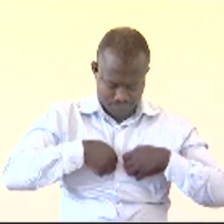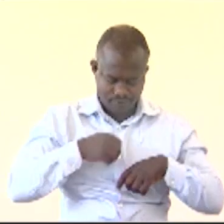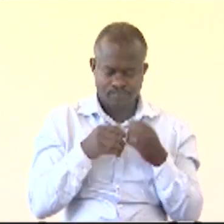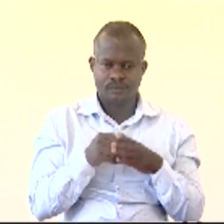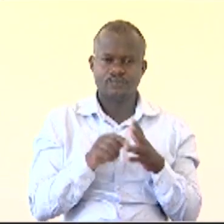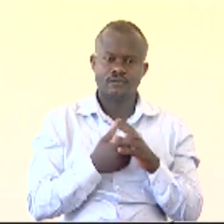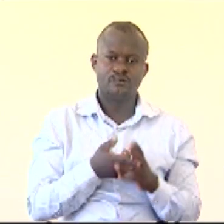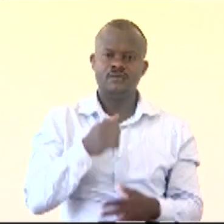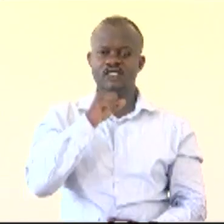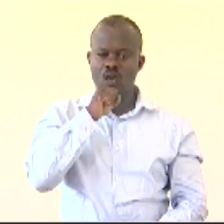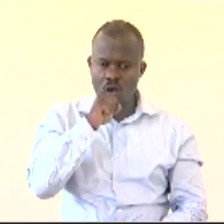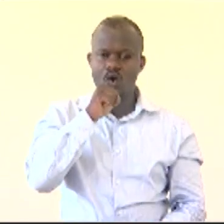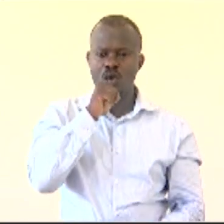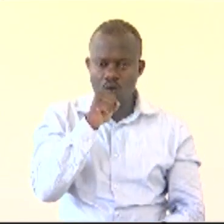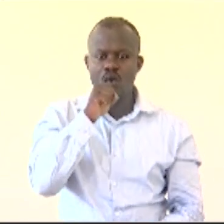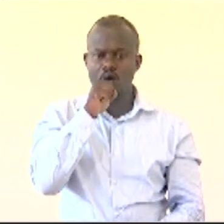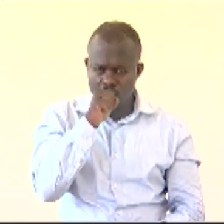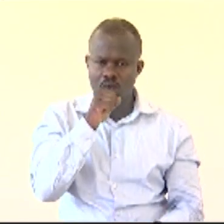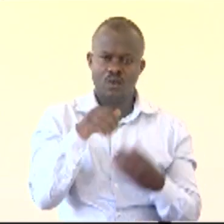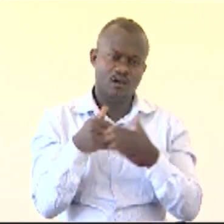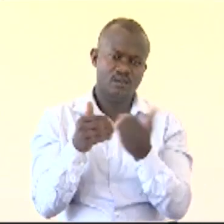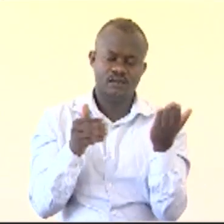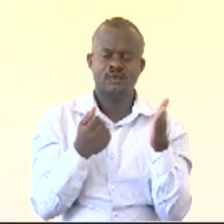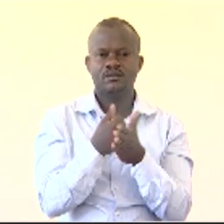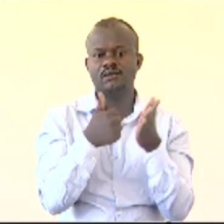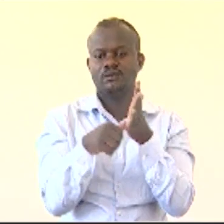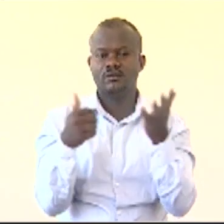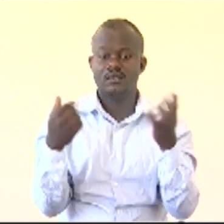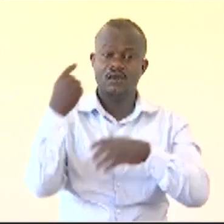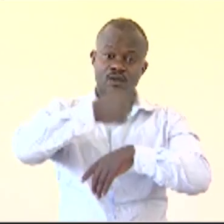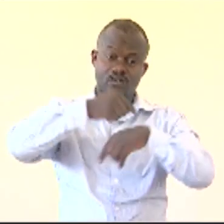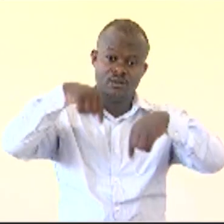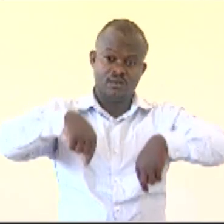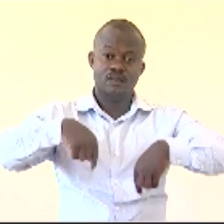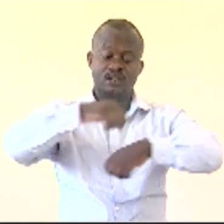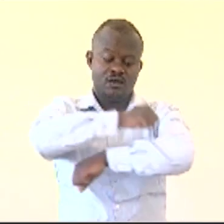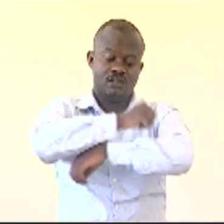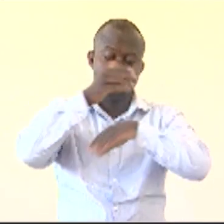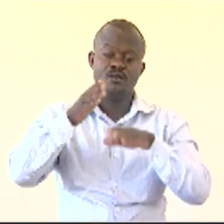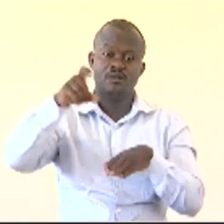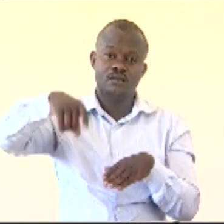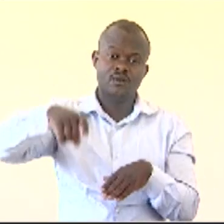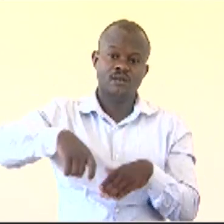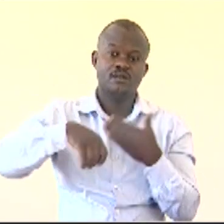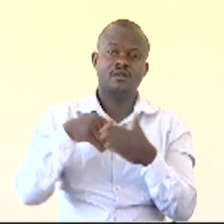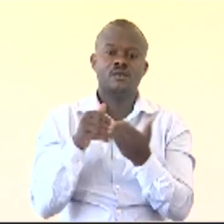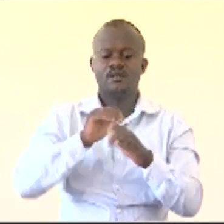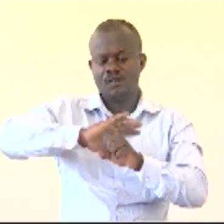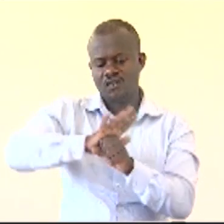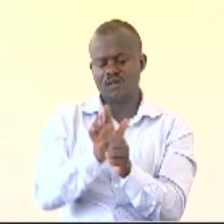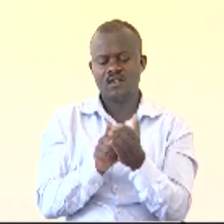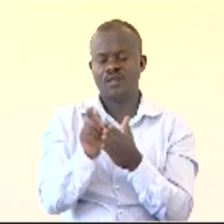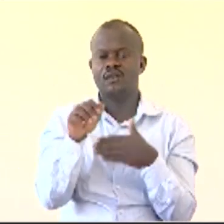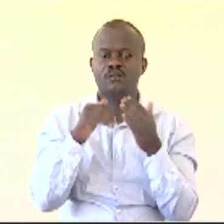can lead to having tuberculosis. Today, students, we also have COVID also, which attacks the